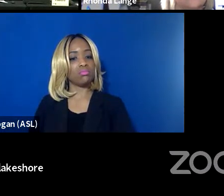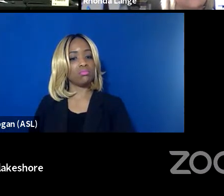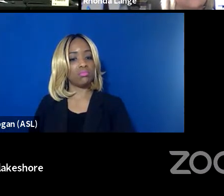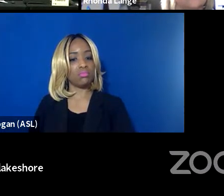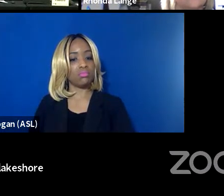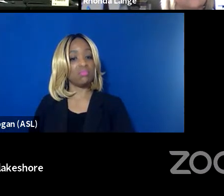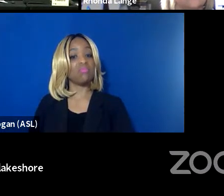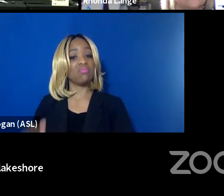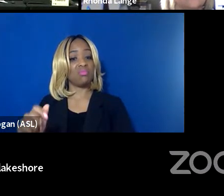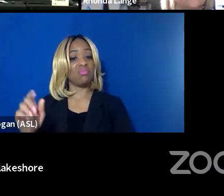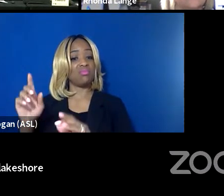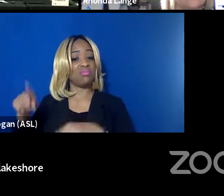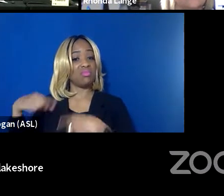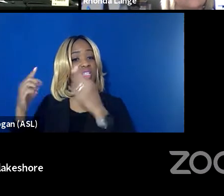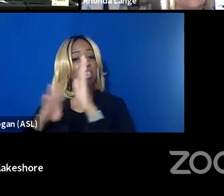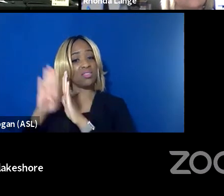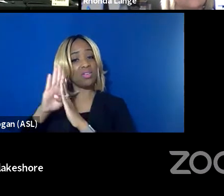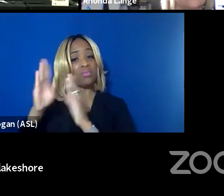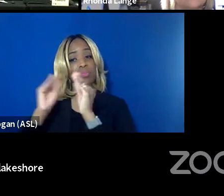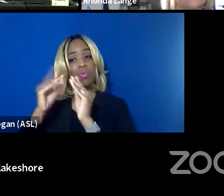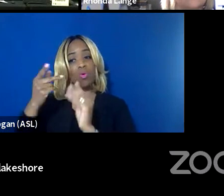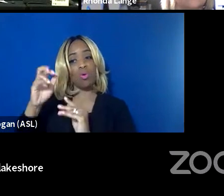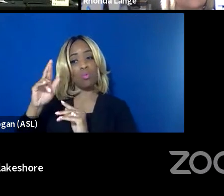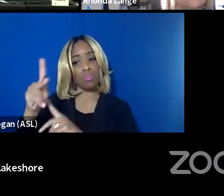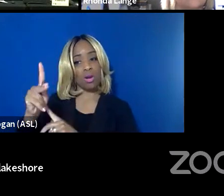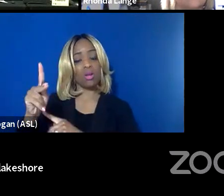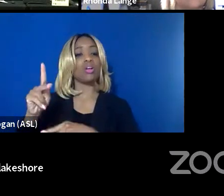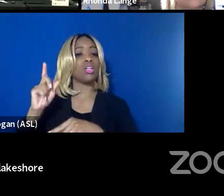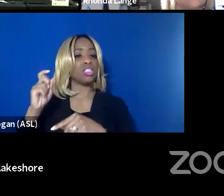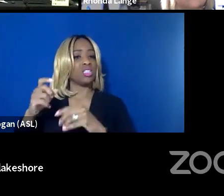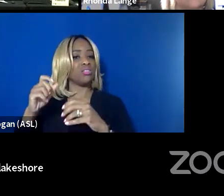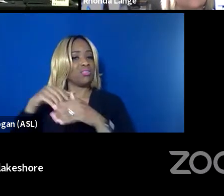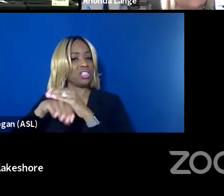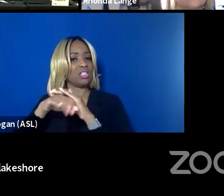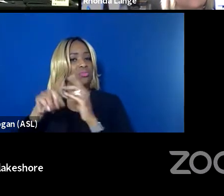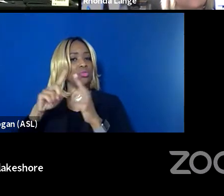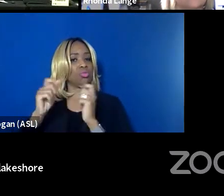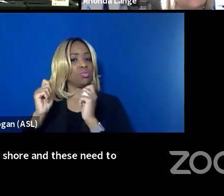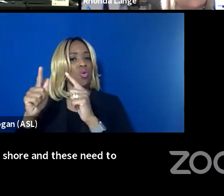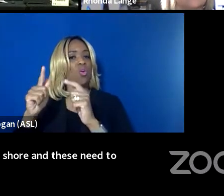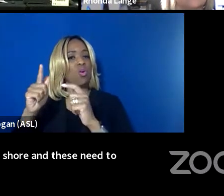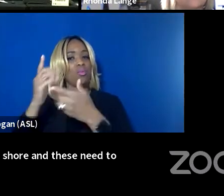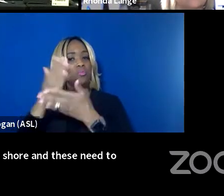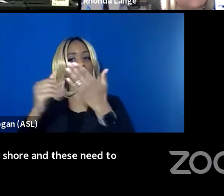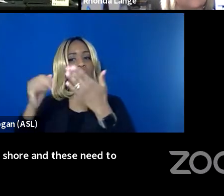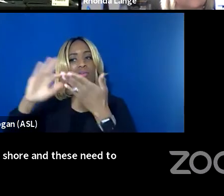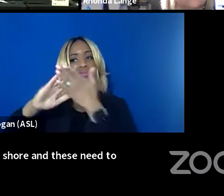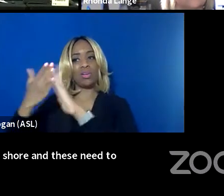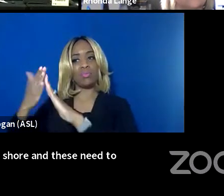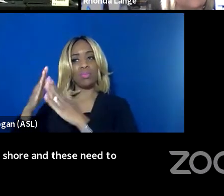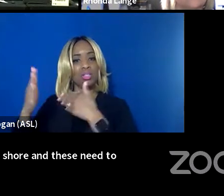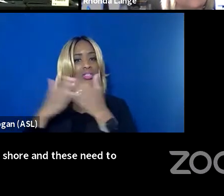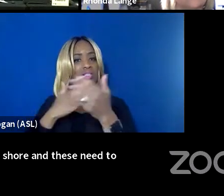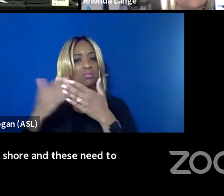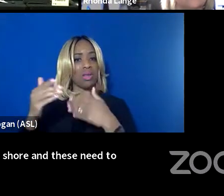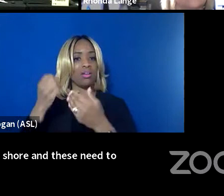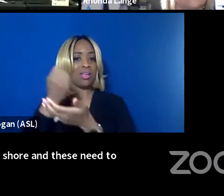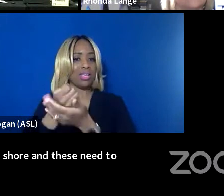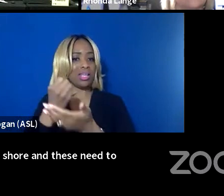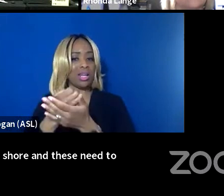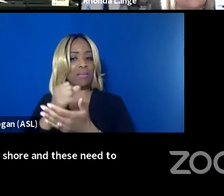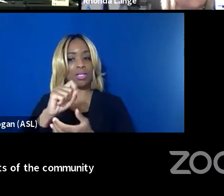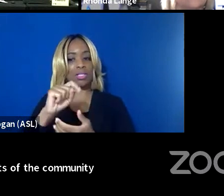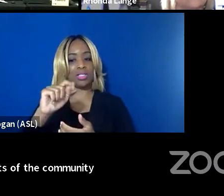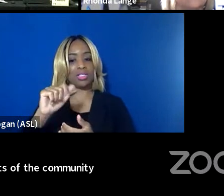has been developing parks along the shore, and these need to be made accessible to all of the segments of the community, regardless of economic